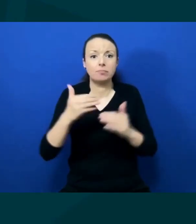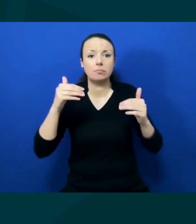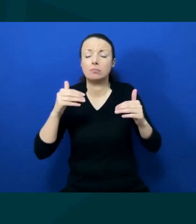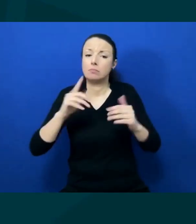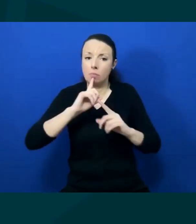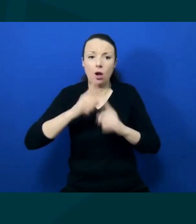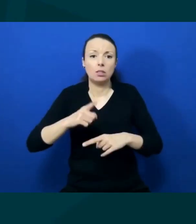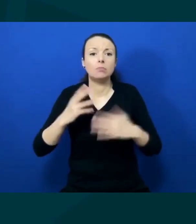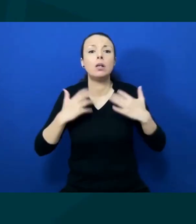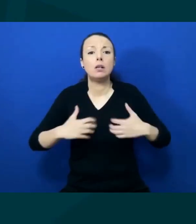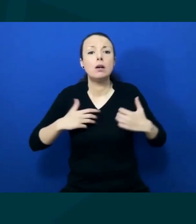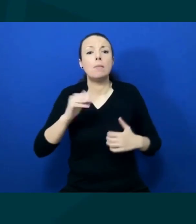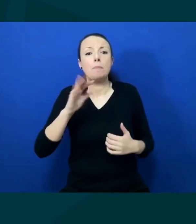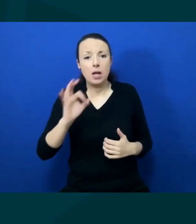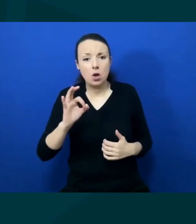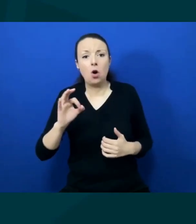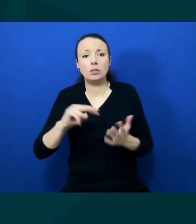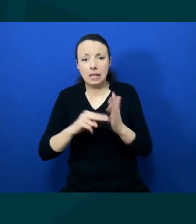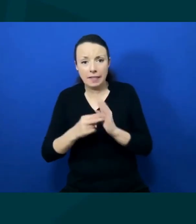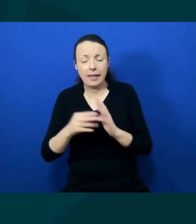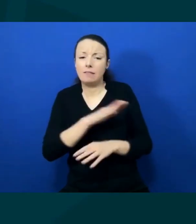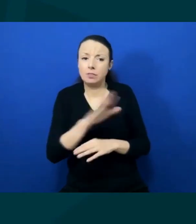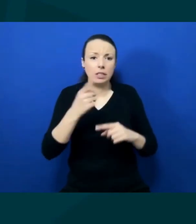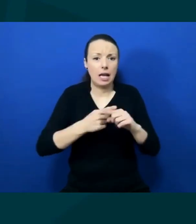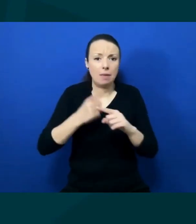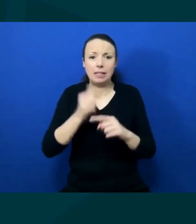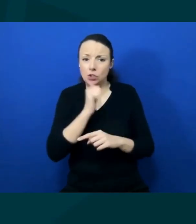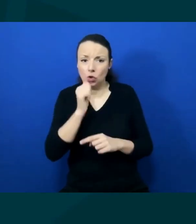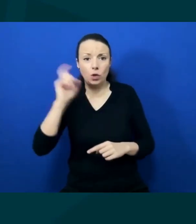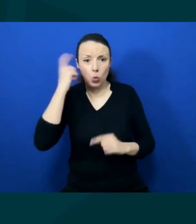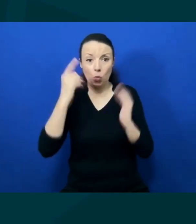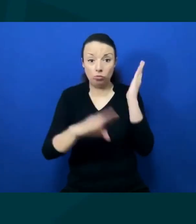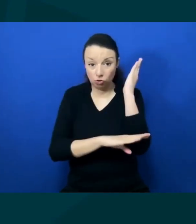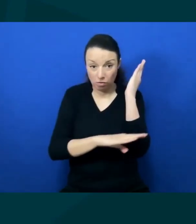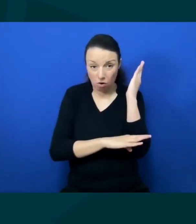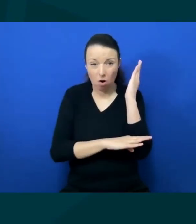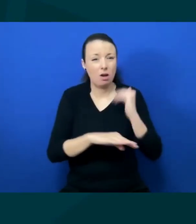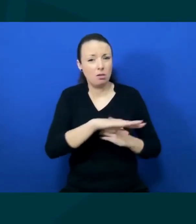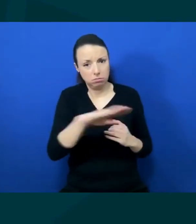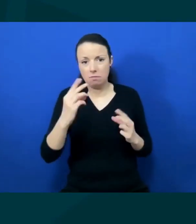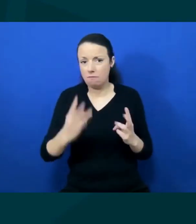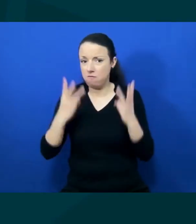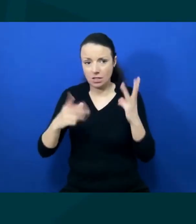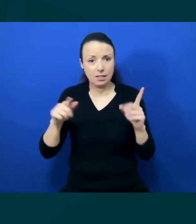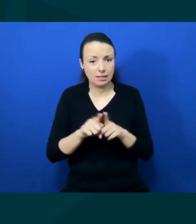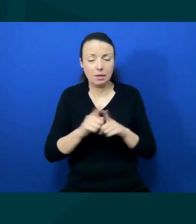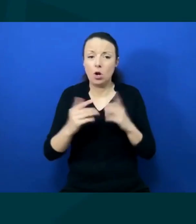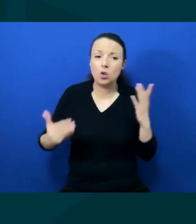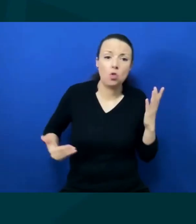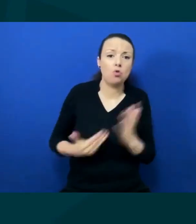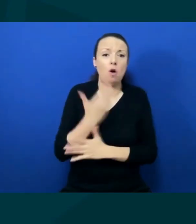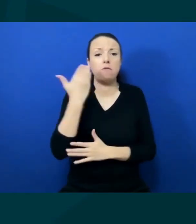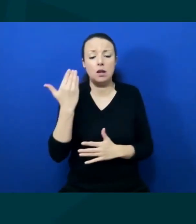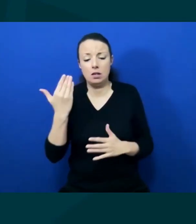very important to adopt a biostrategy where all these green elements, trees in particular, are as important as